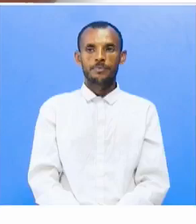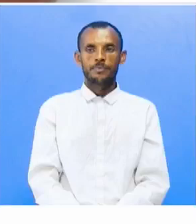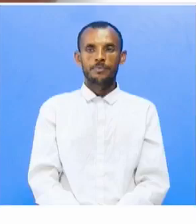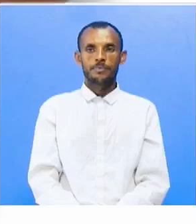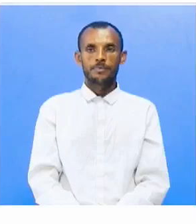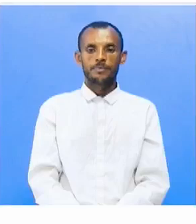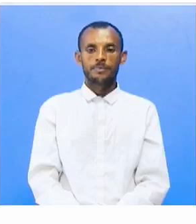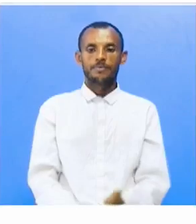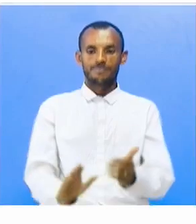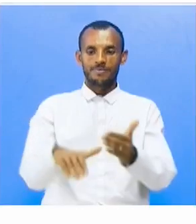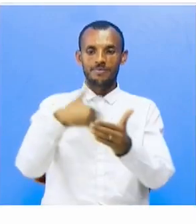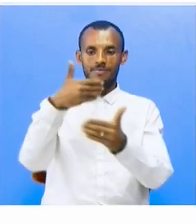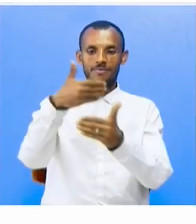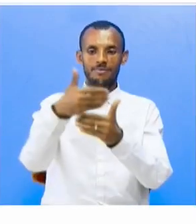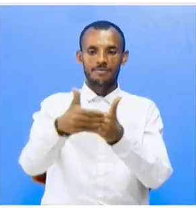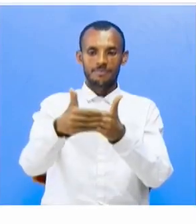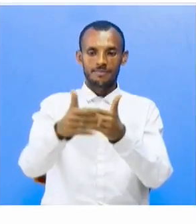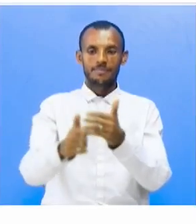Then